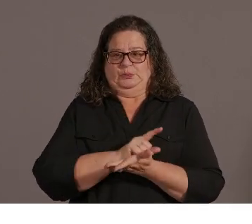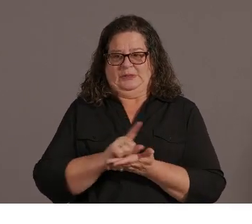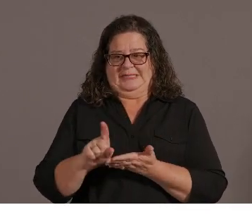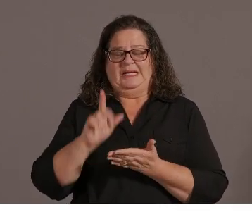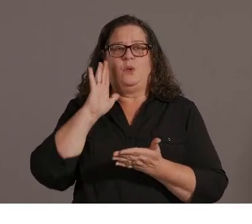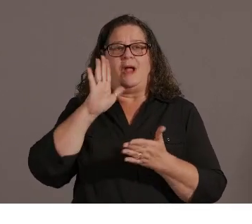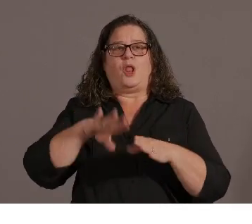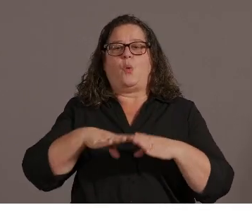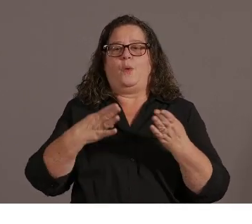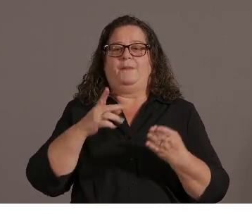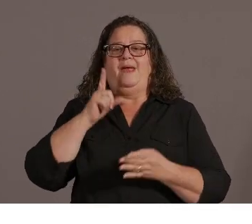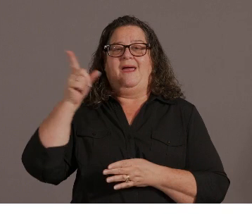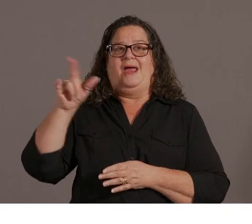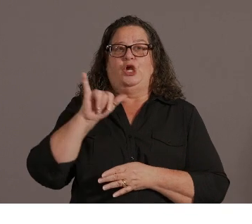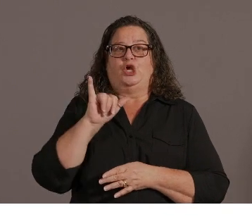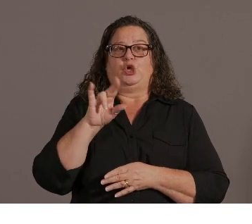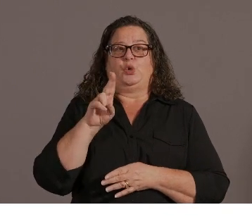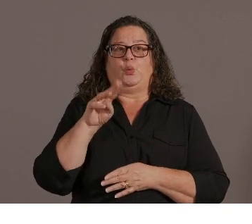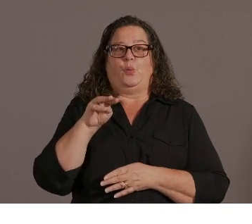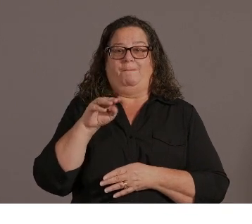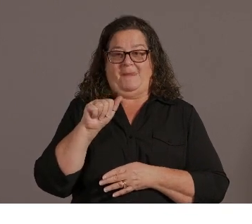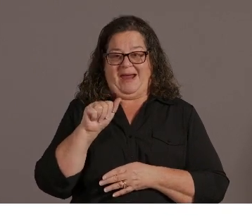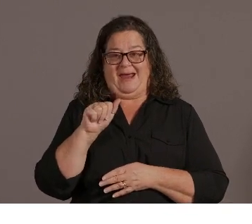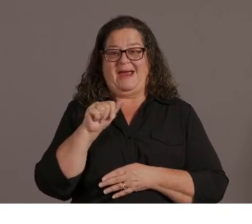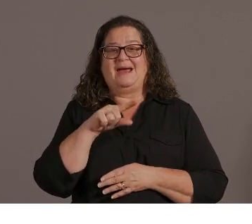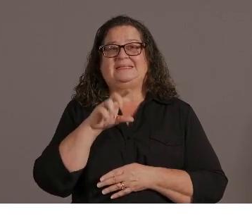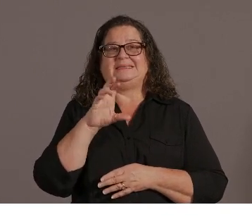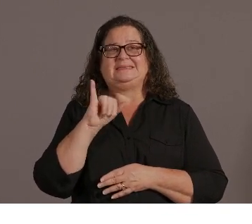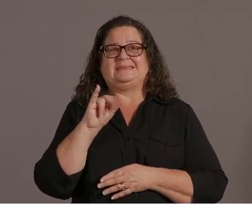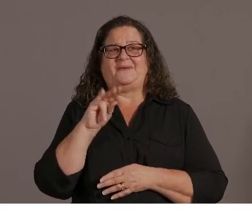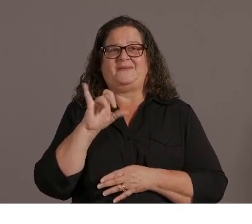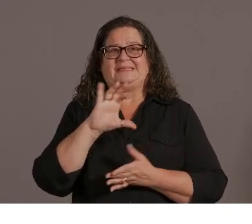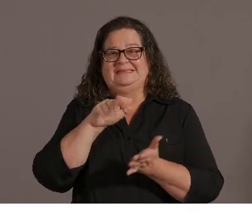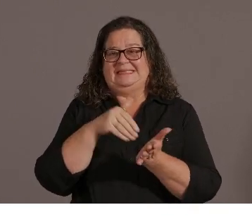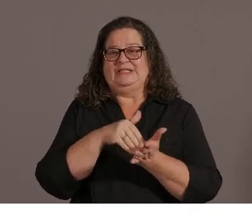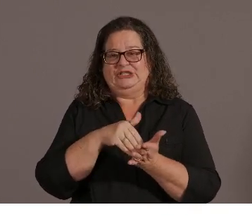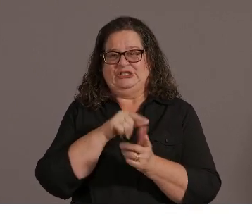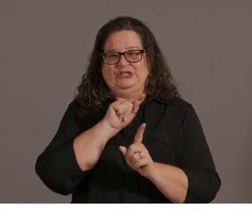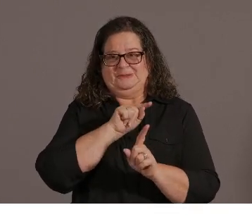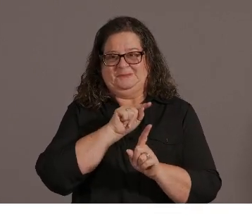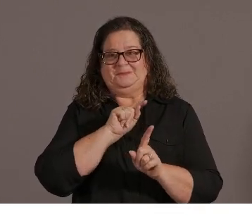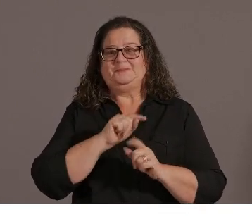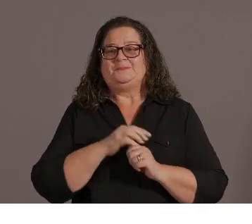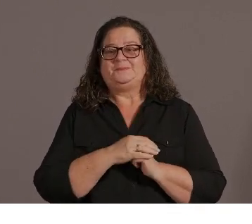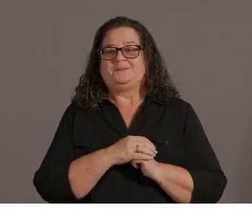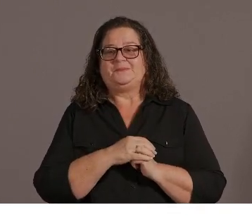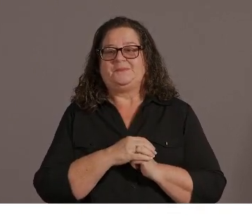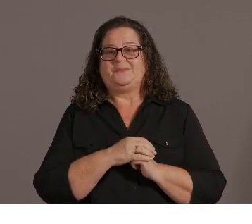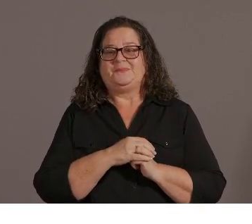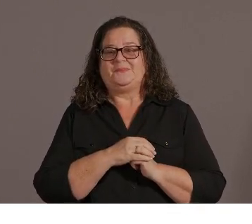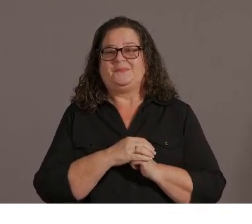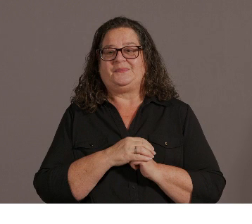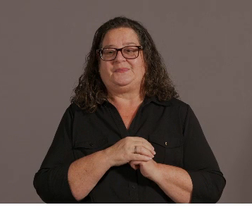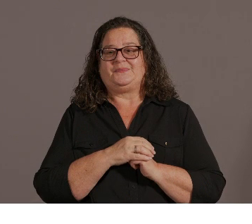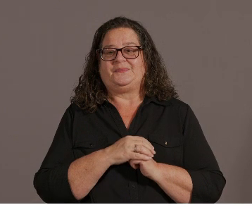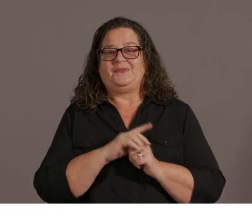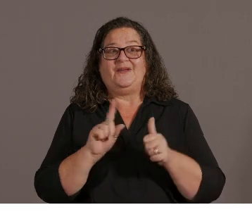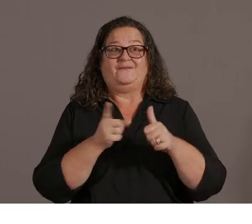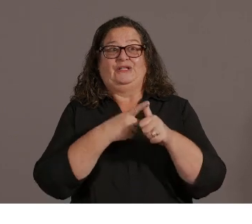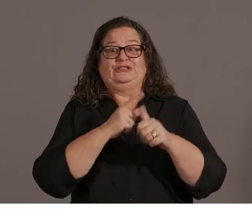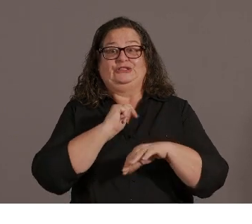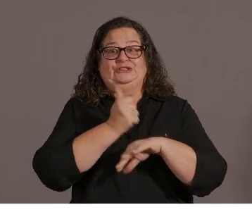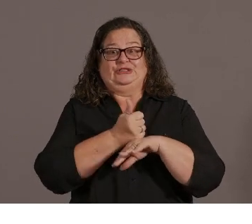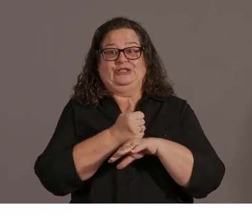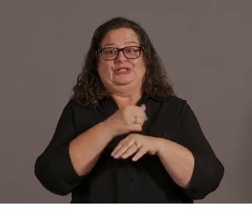Civic Center vaccination site. So this will be the first location outside of Maricopa and Tucson or